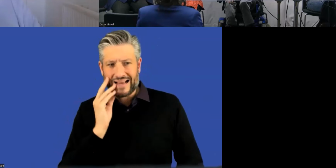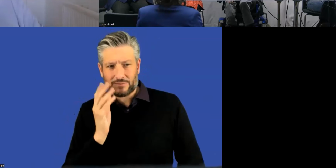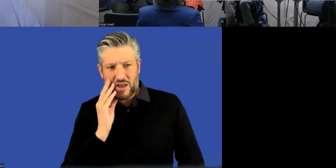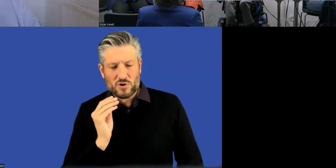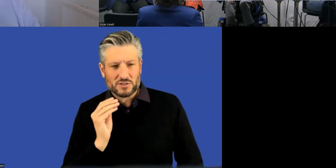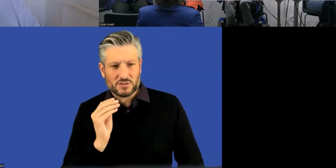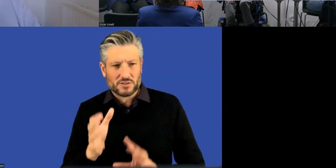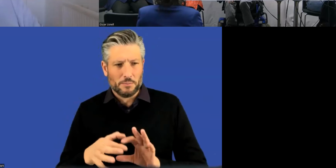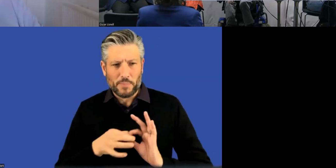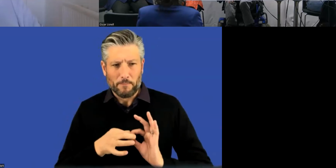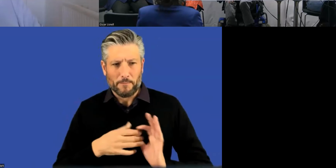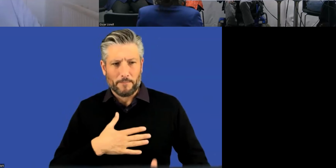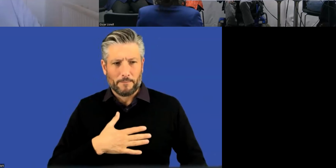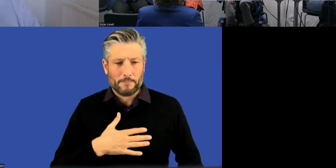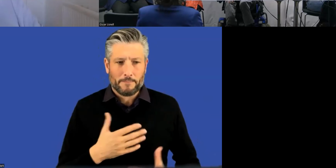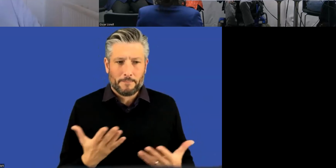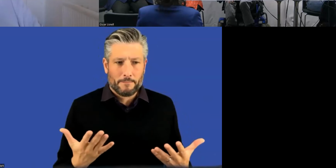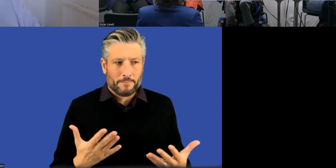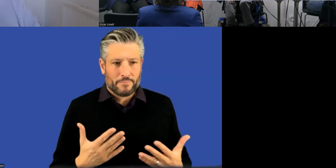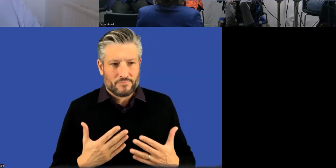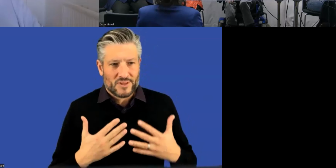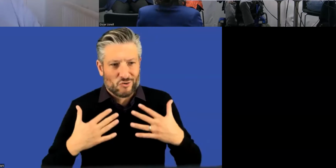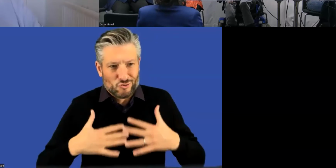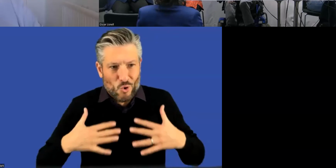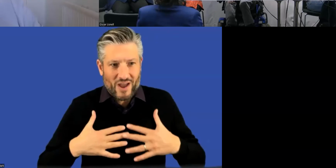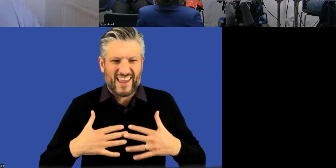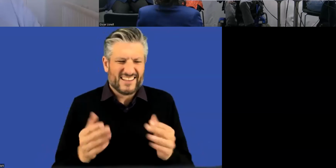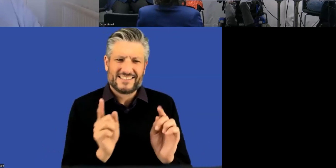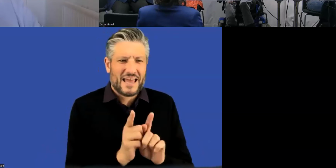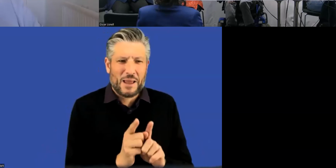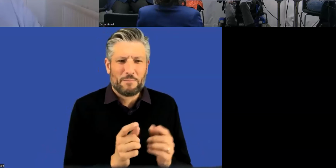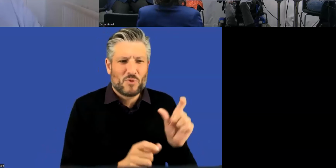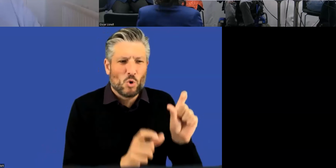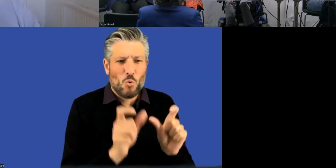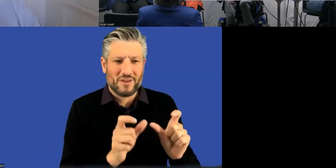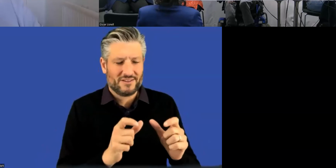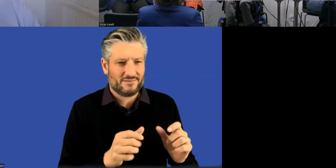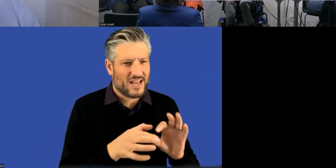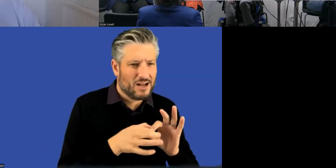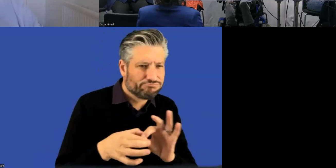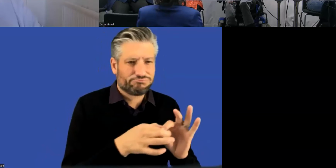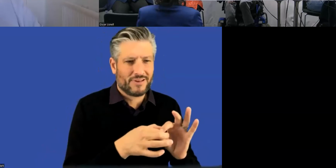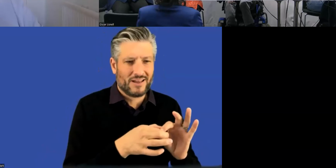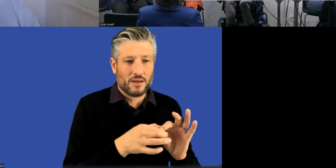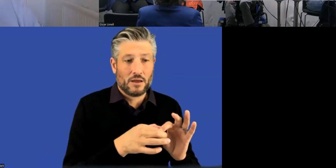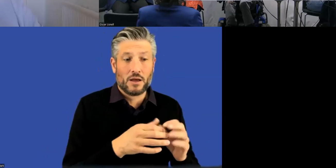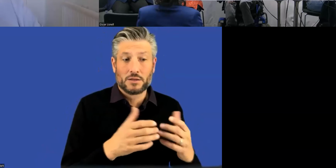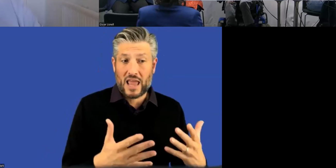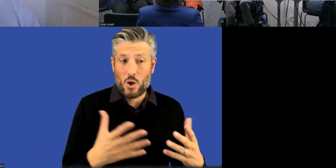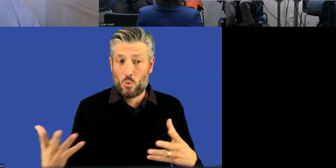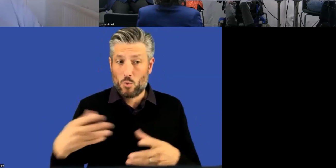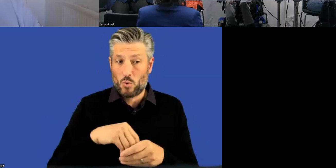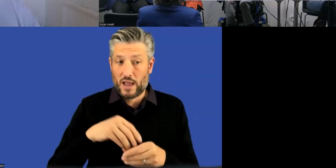whatever we want from those musical experiences that we have with human beings. So we're going to be working also with the emotional content of